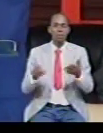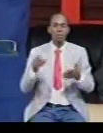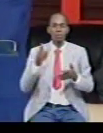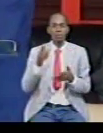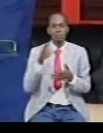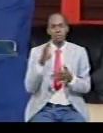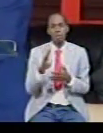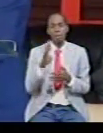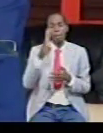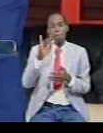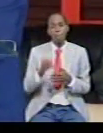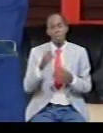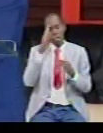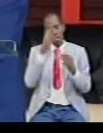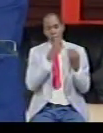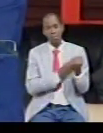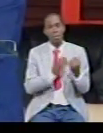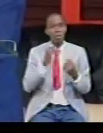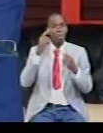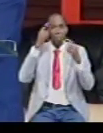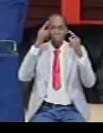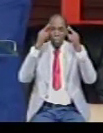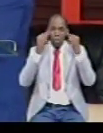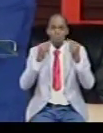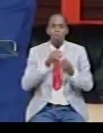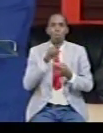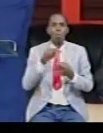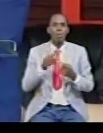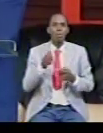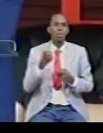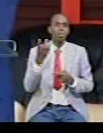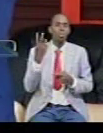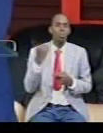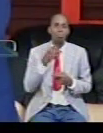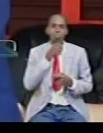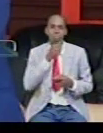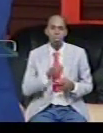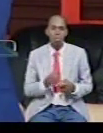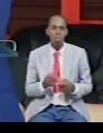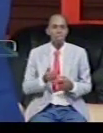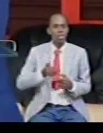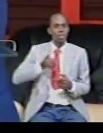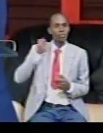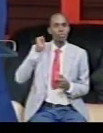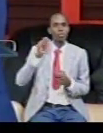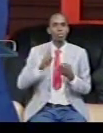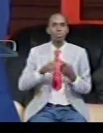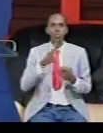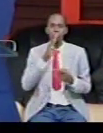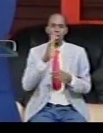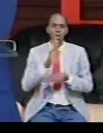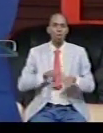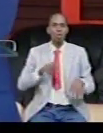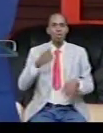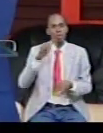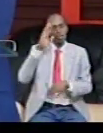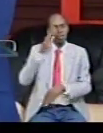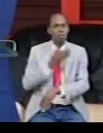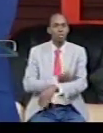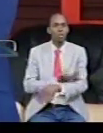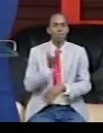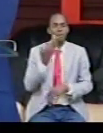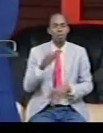Moses, when it was come to years, refused to be called the son of